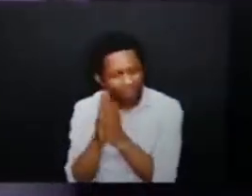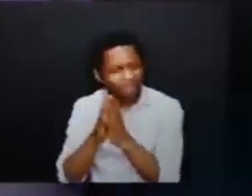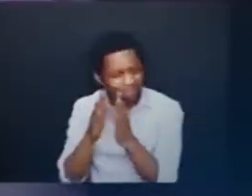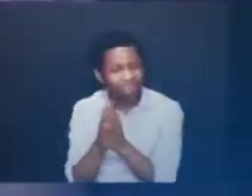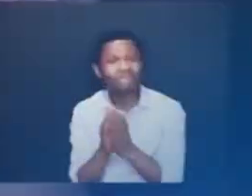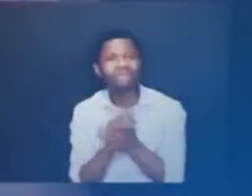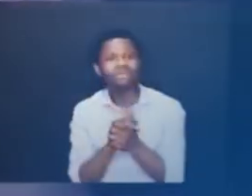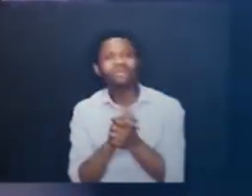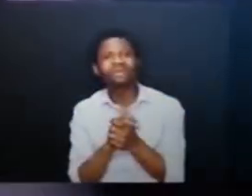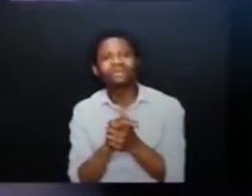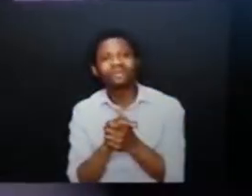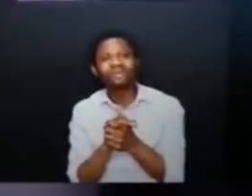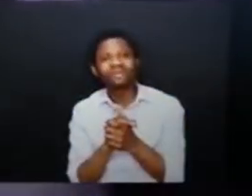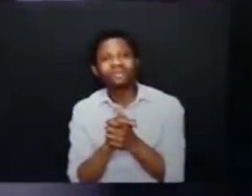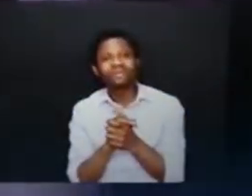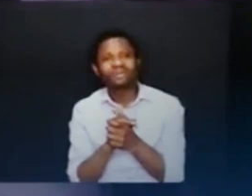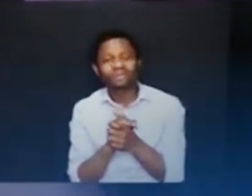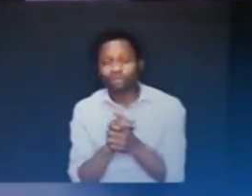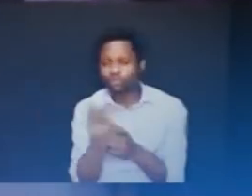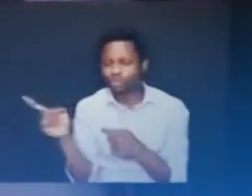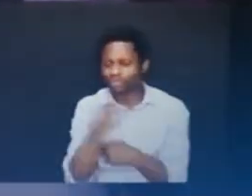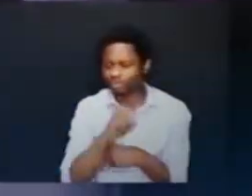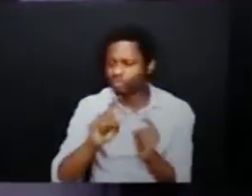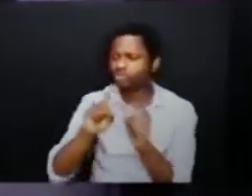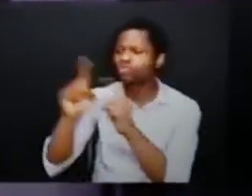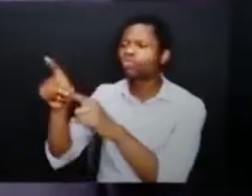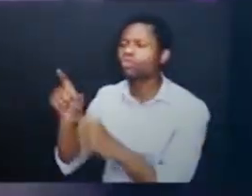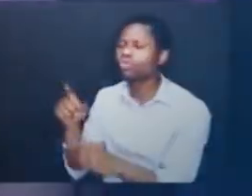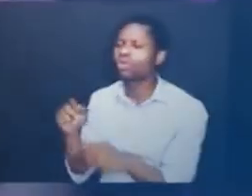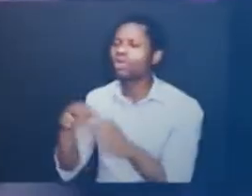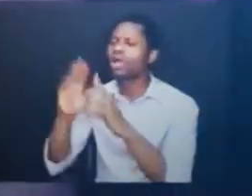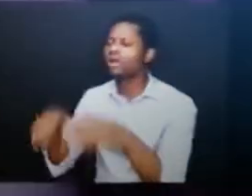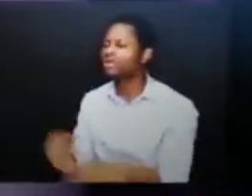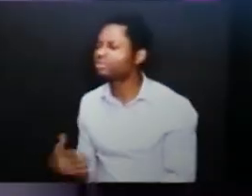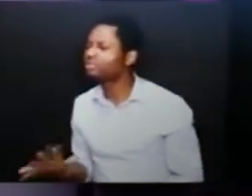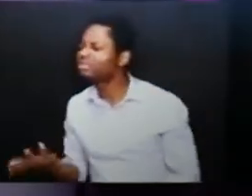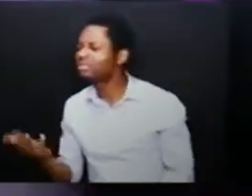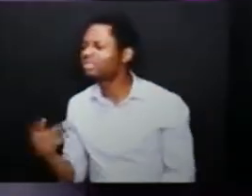I went to her house. What is going on?